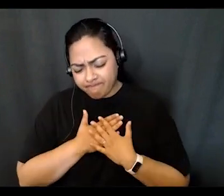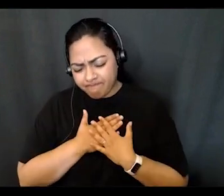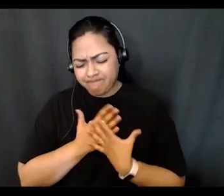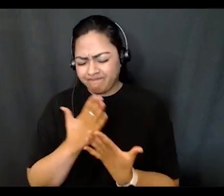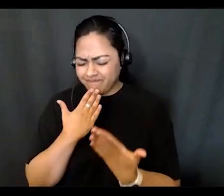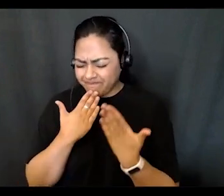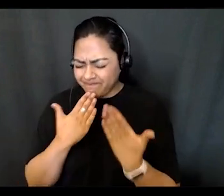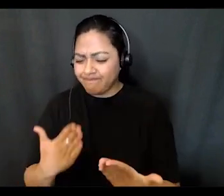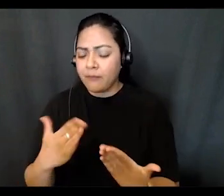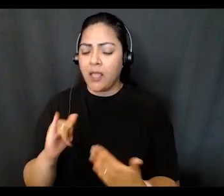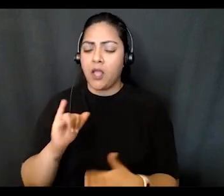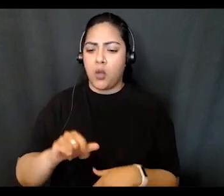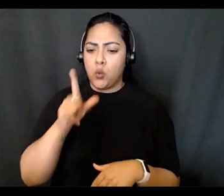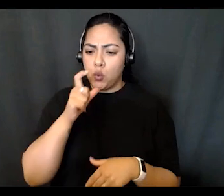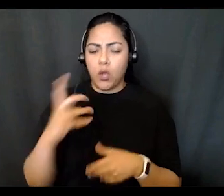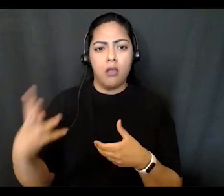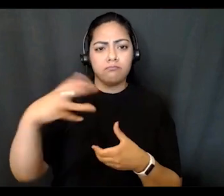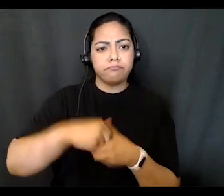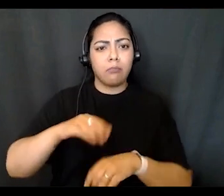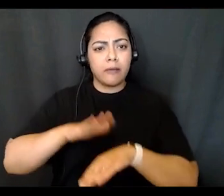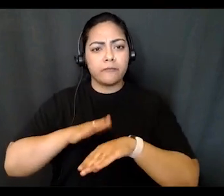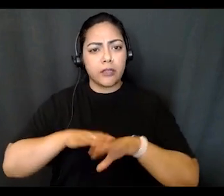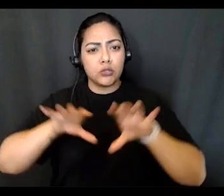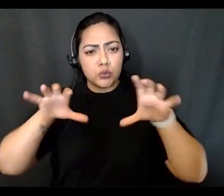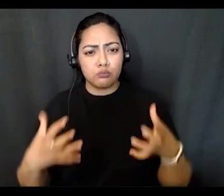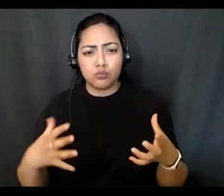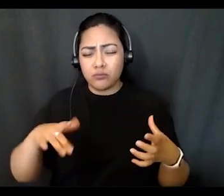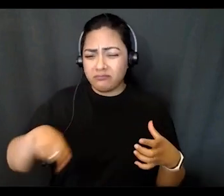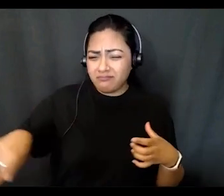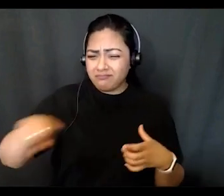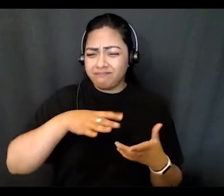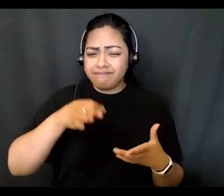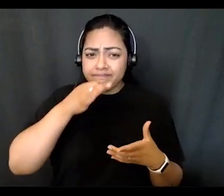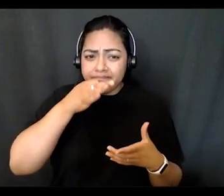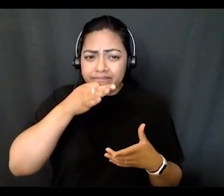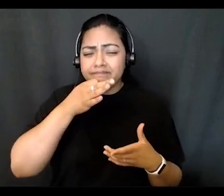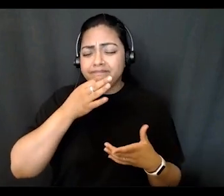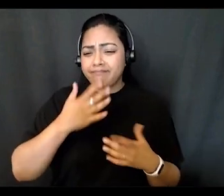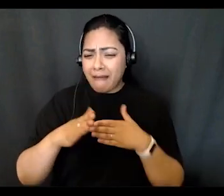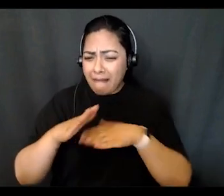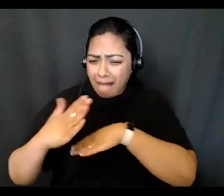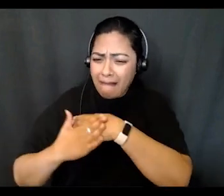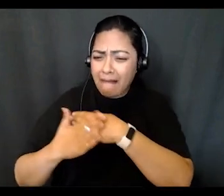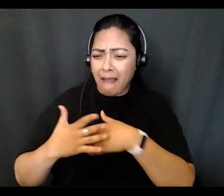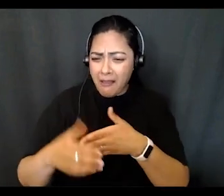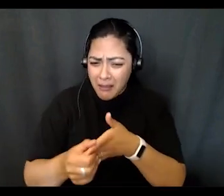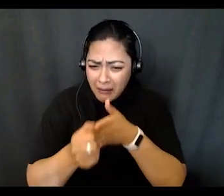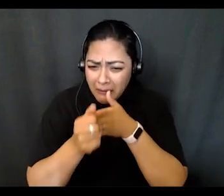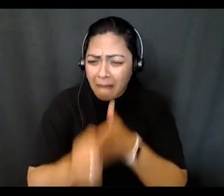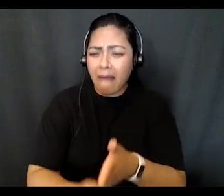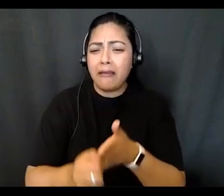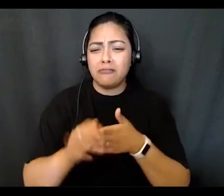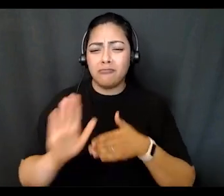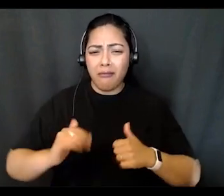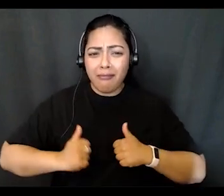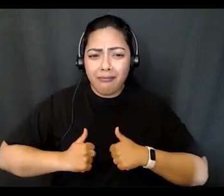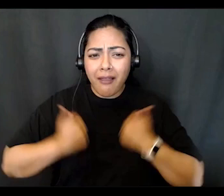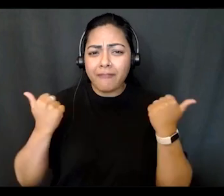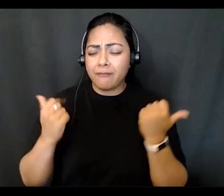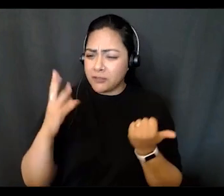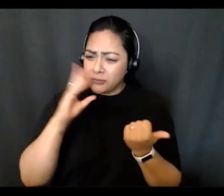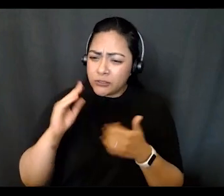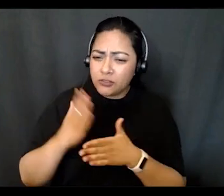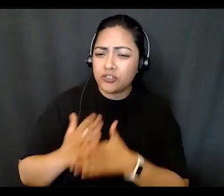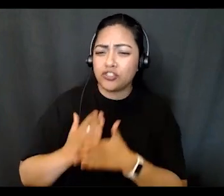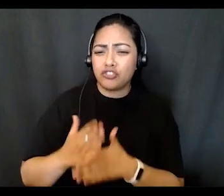the members of the advisory group whose insights, expertise, and guidance have been truly invaluable in shaping the